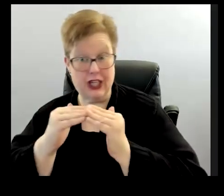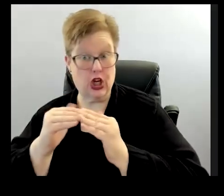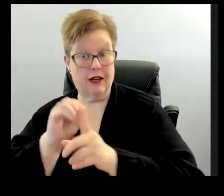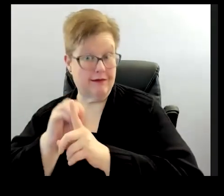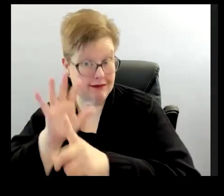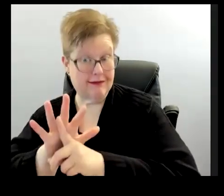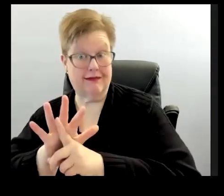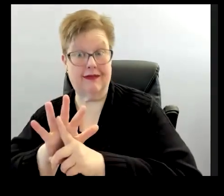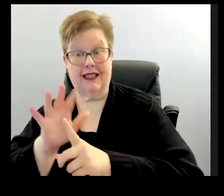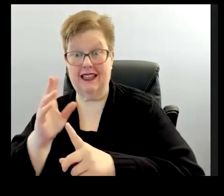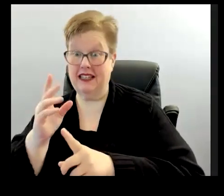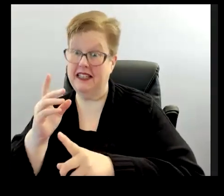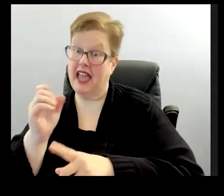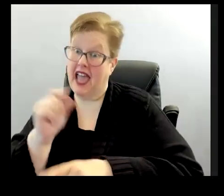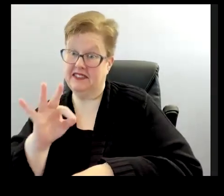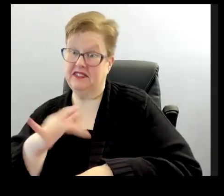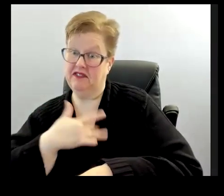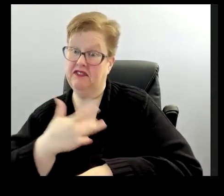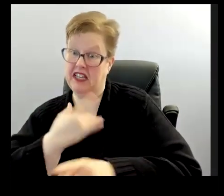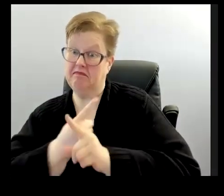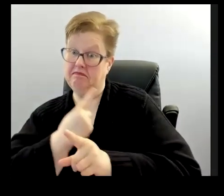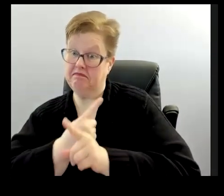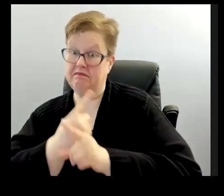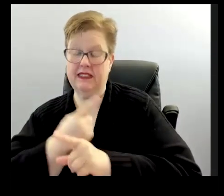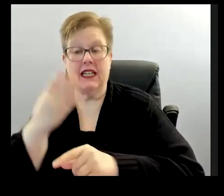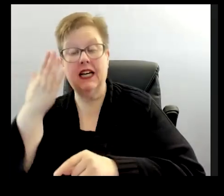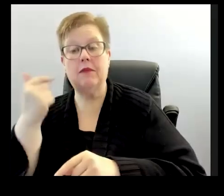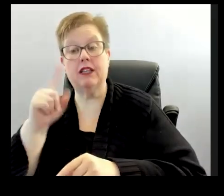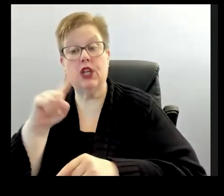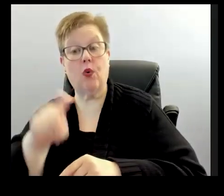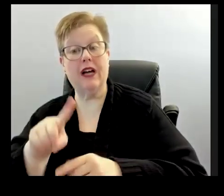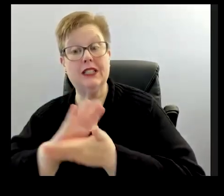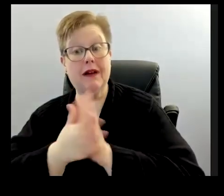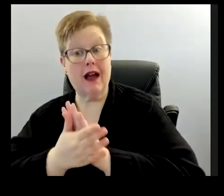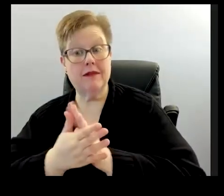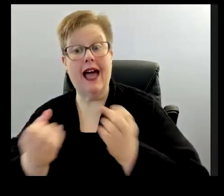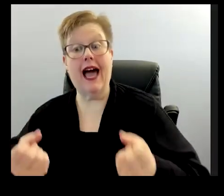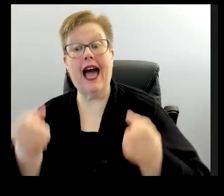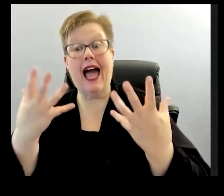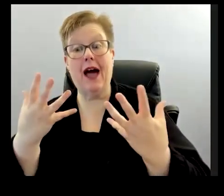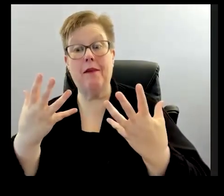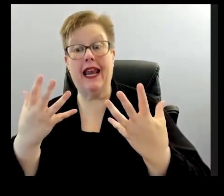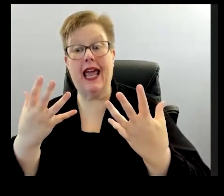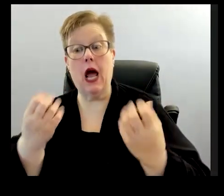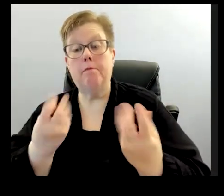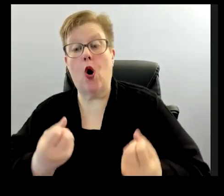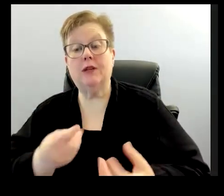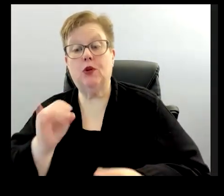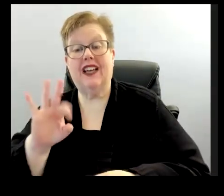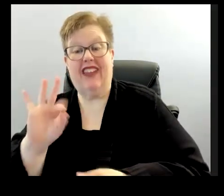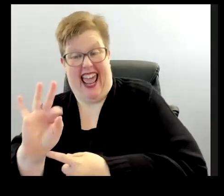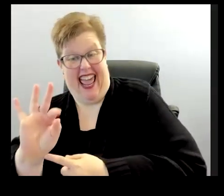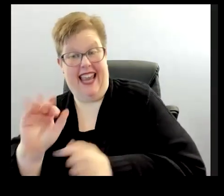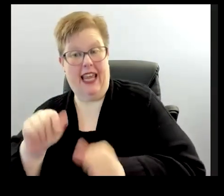if that seems about accurate to them. Because then the question becomes, how many multiples of 9 can you fit into your life right